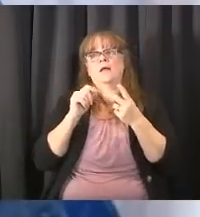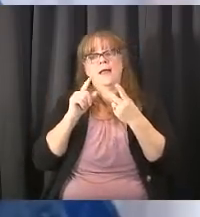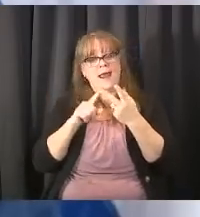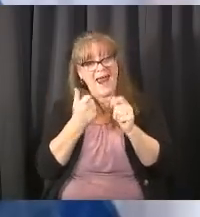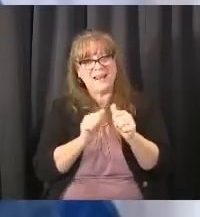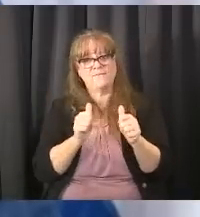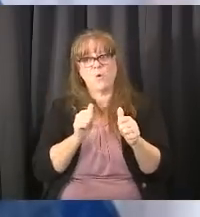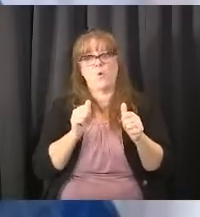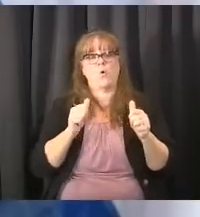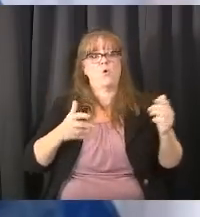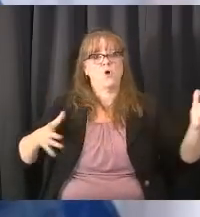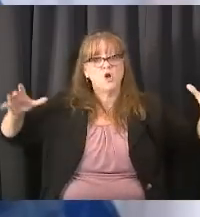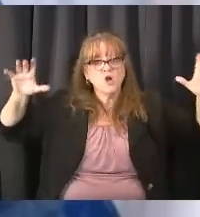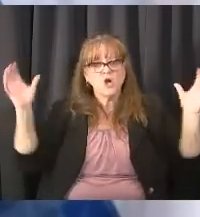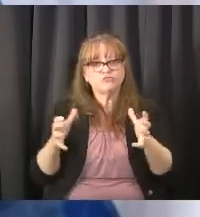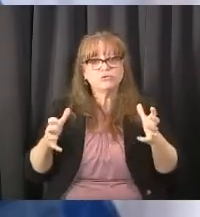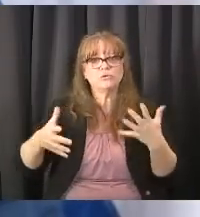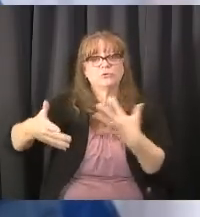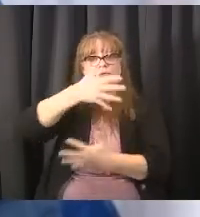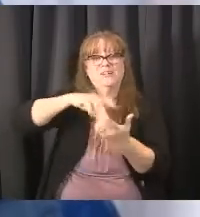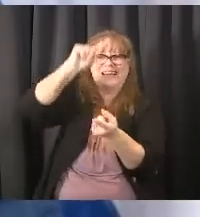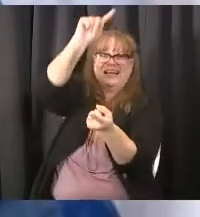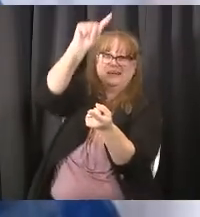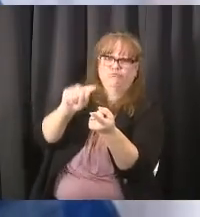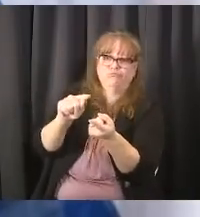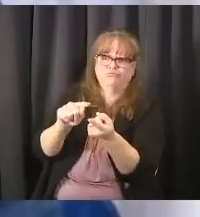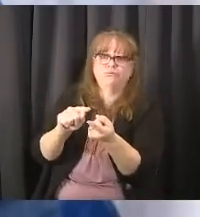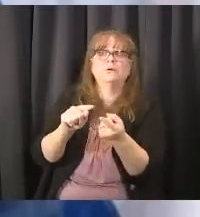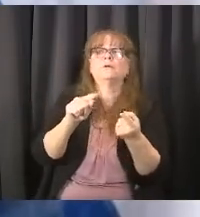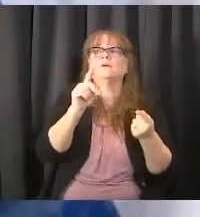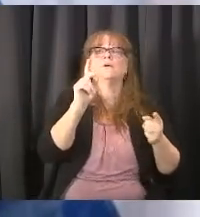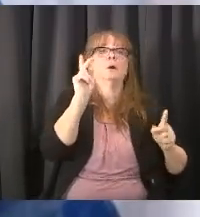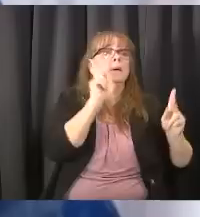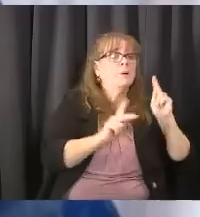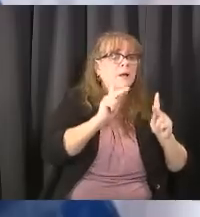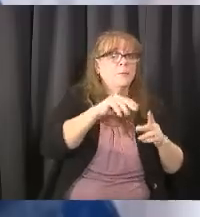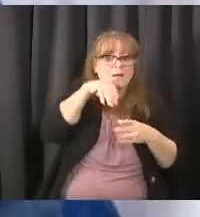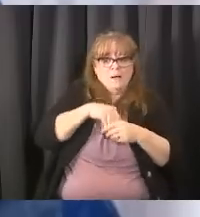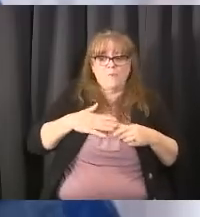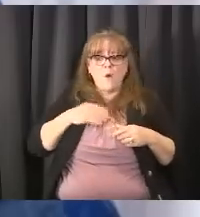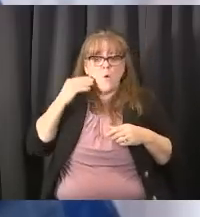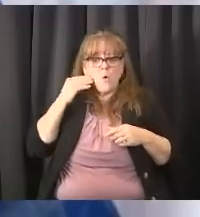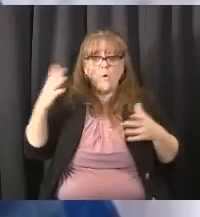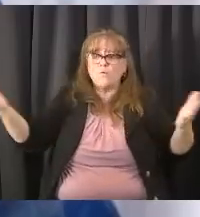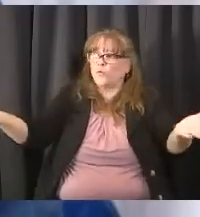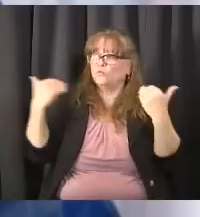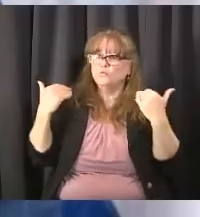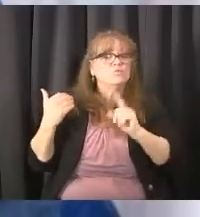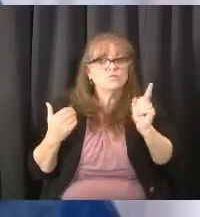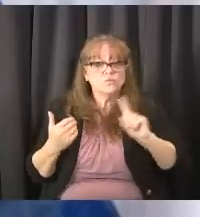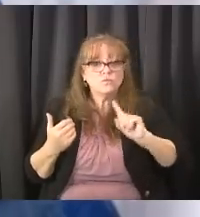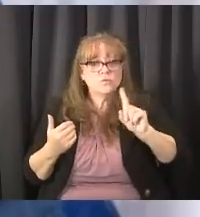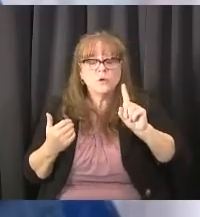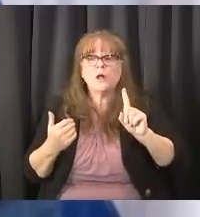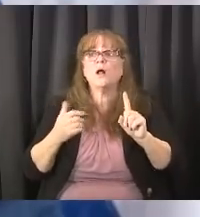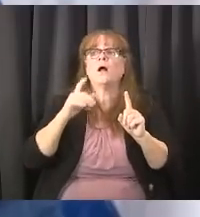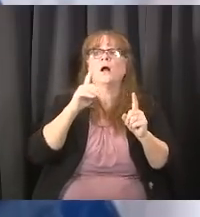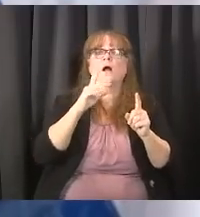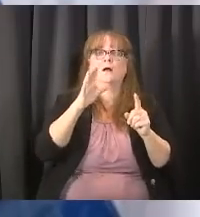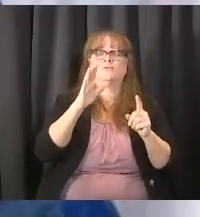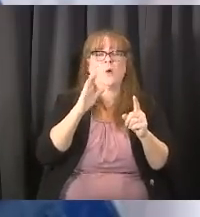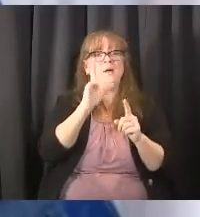home. If we can do that in this race against the clock, we will vaccinate the